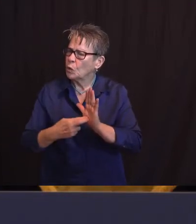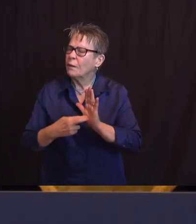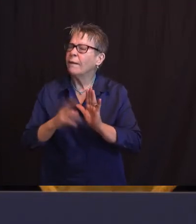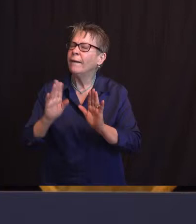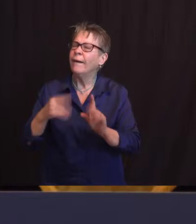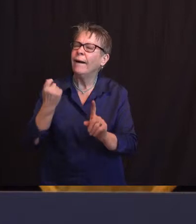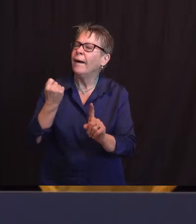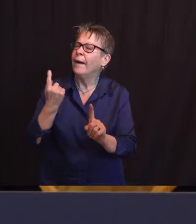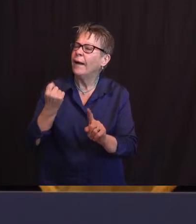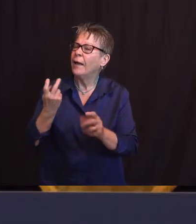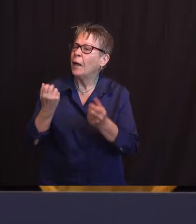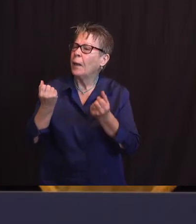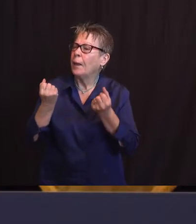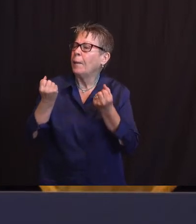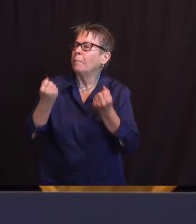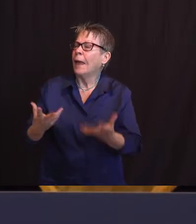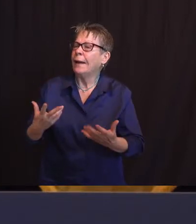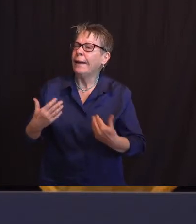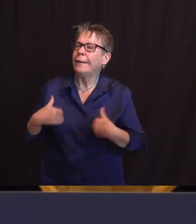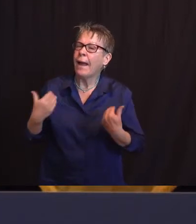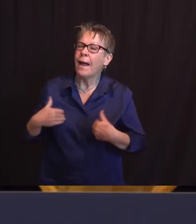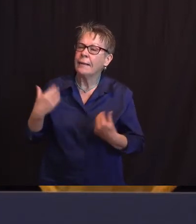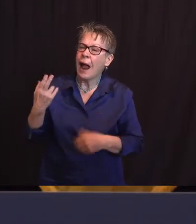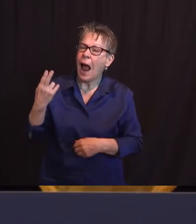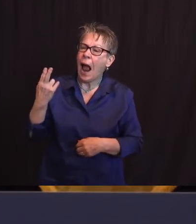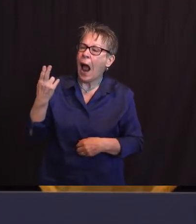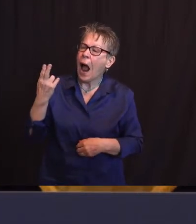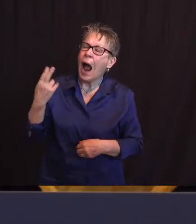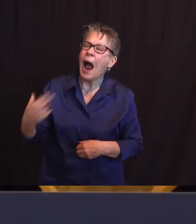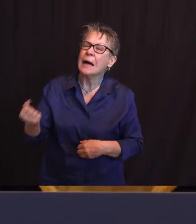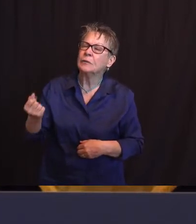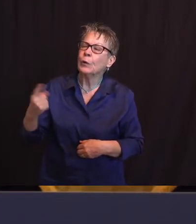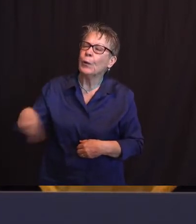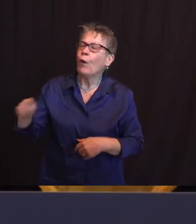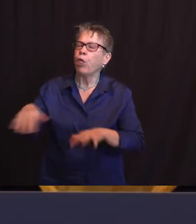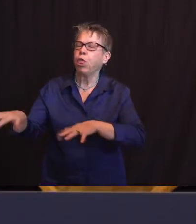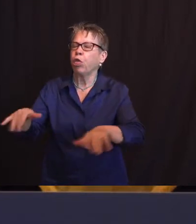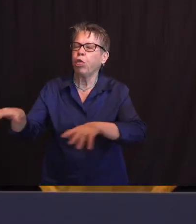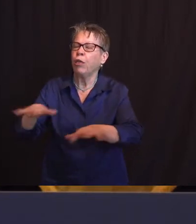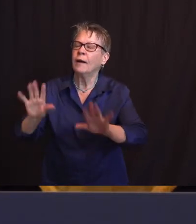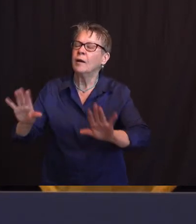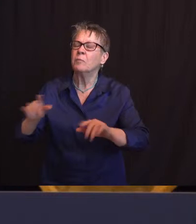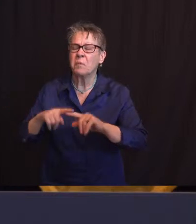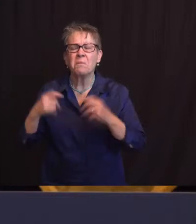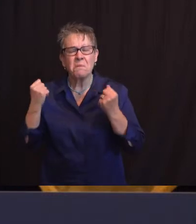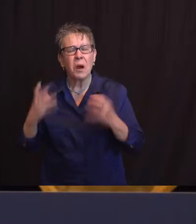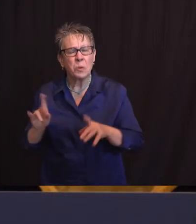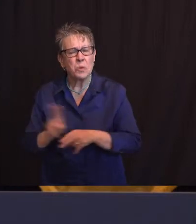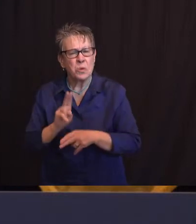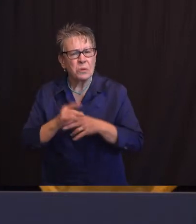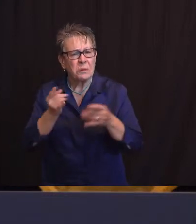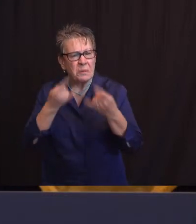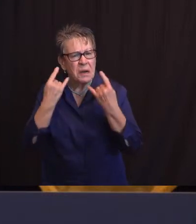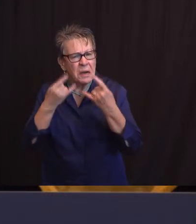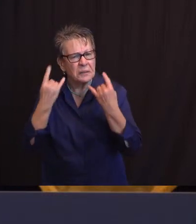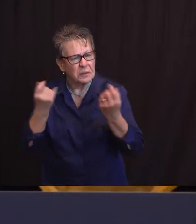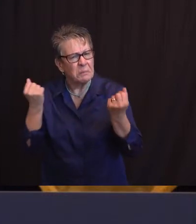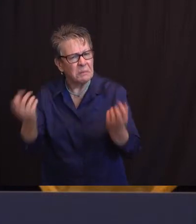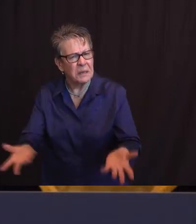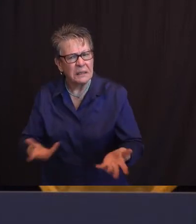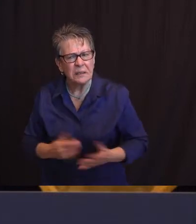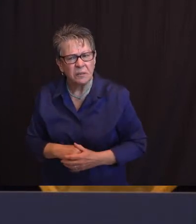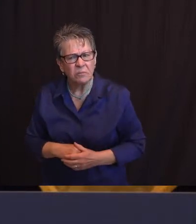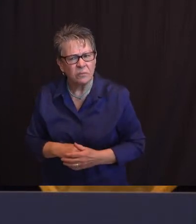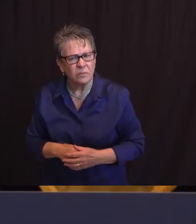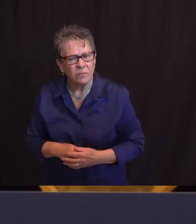are complying and wearing their face coverings. So I just would say, I think 6 or 8 weeks ago